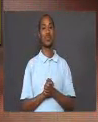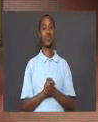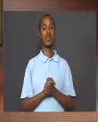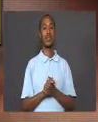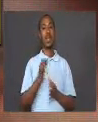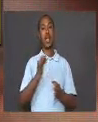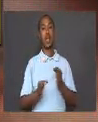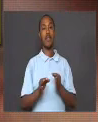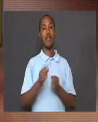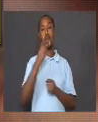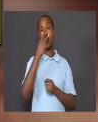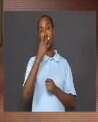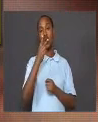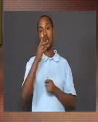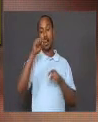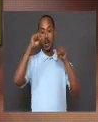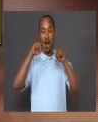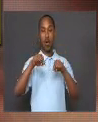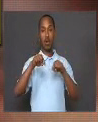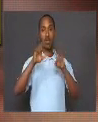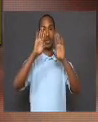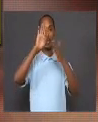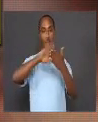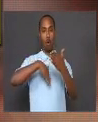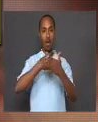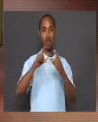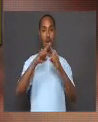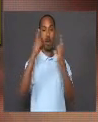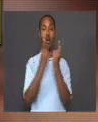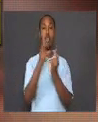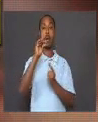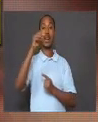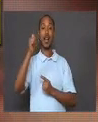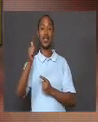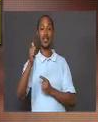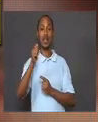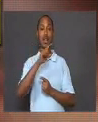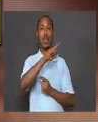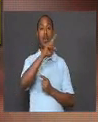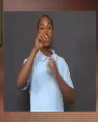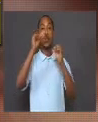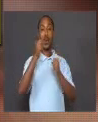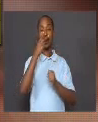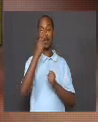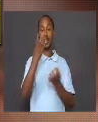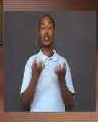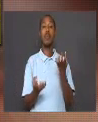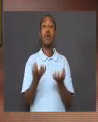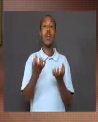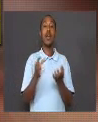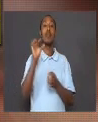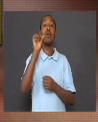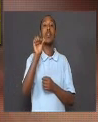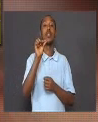If you look down the column of noble gases, you can see that the boiling point